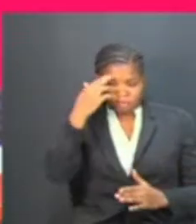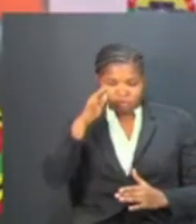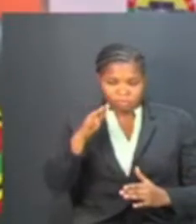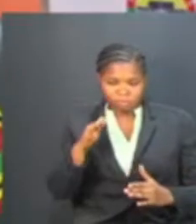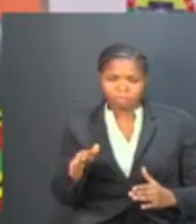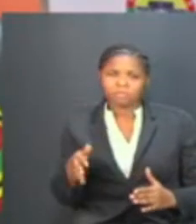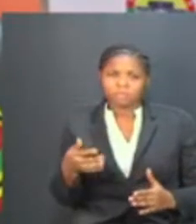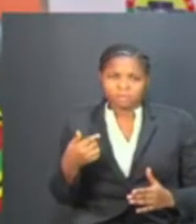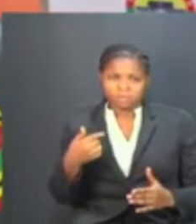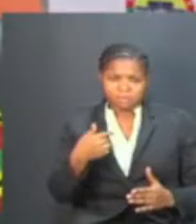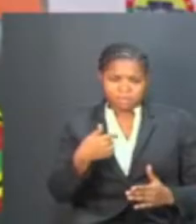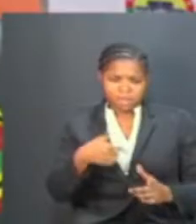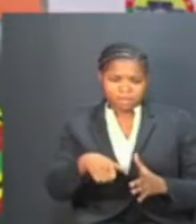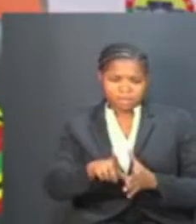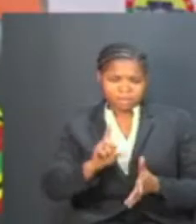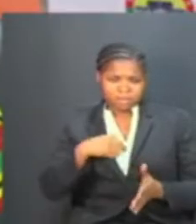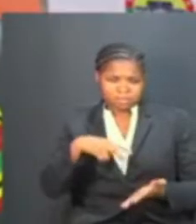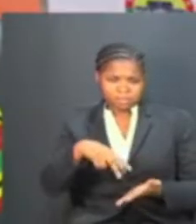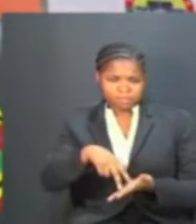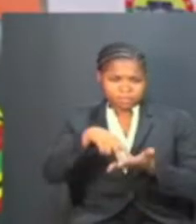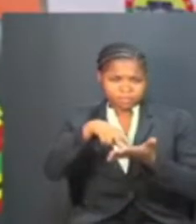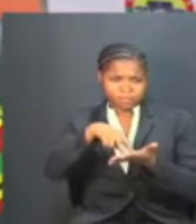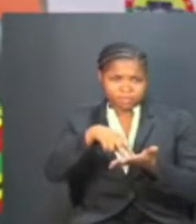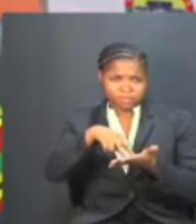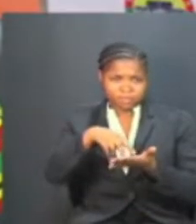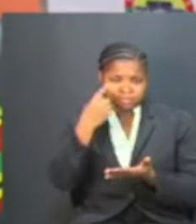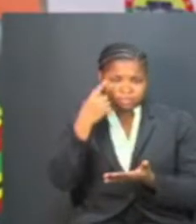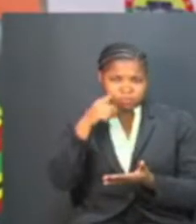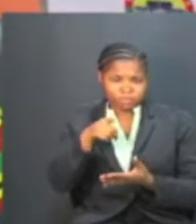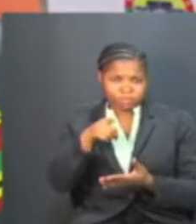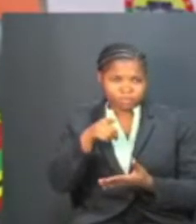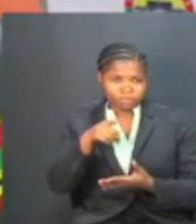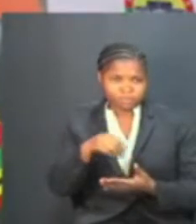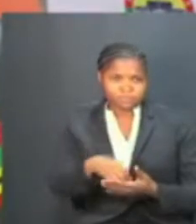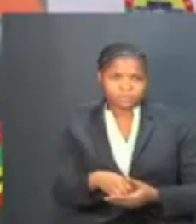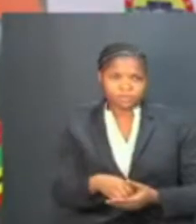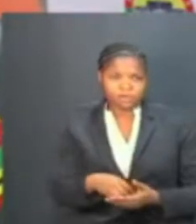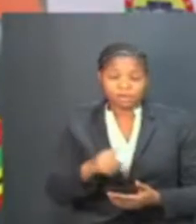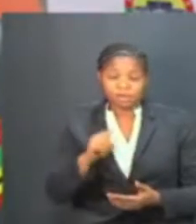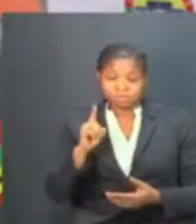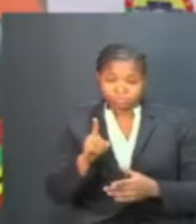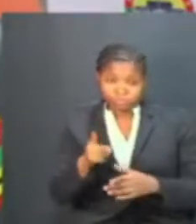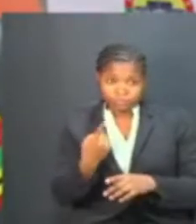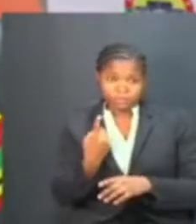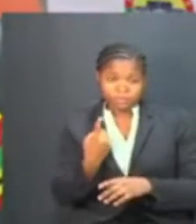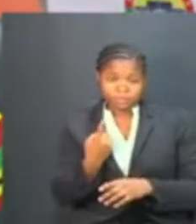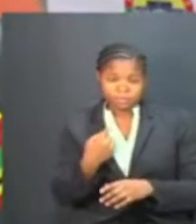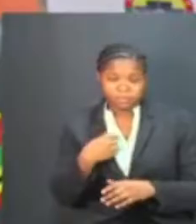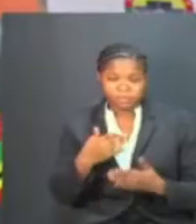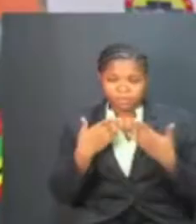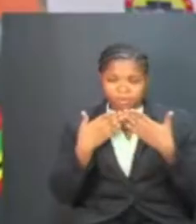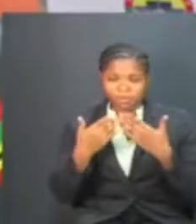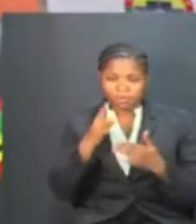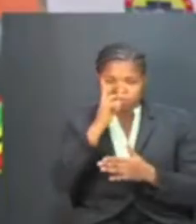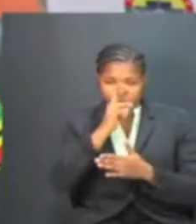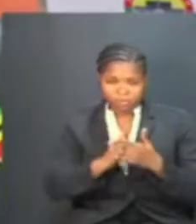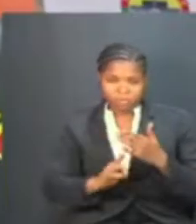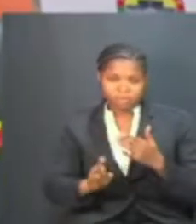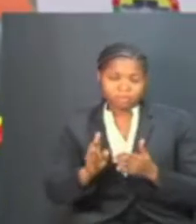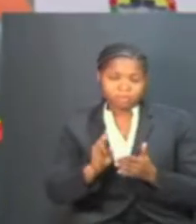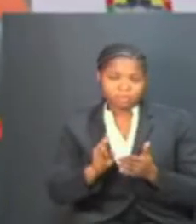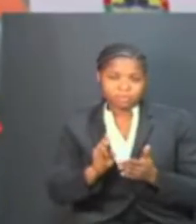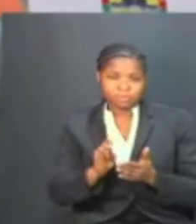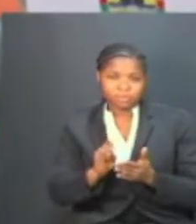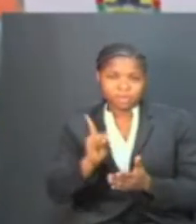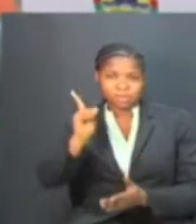me. Let me first of all thank Honorable Dr. Ayensu for